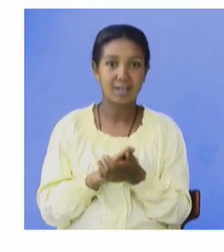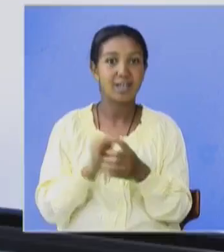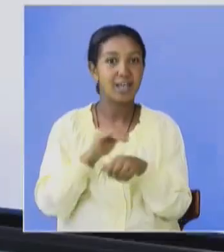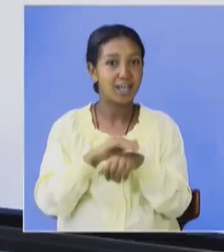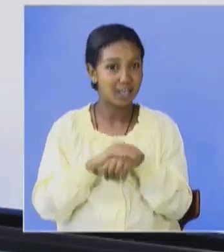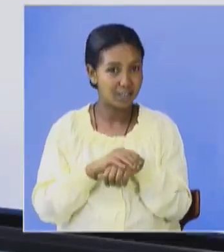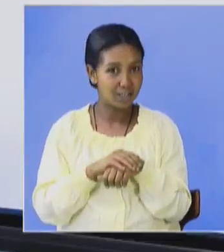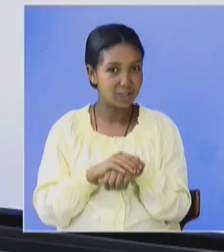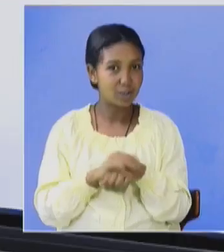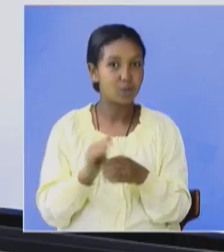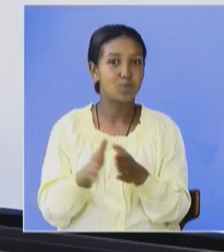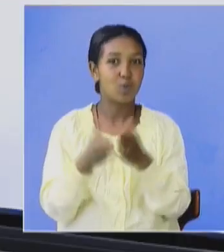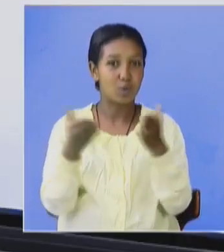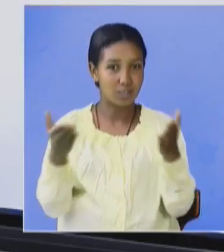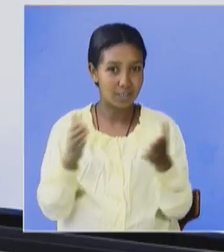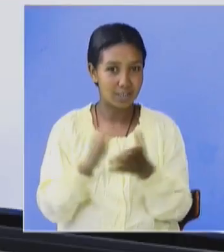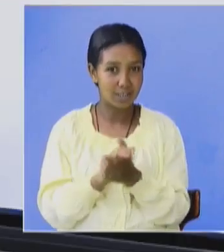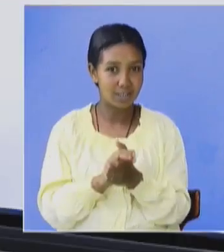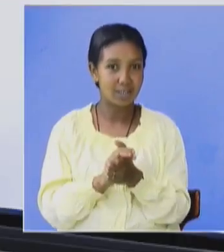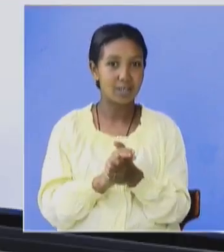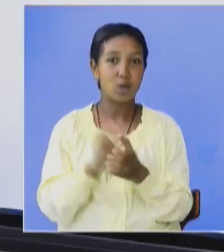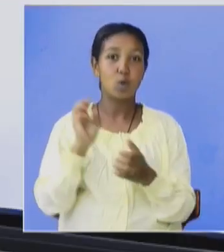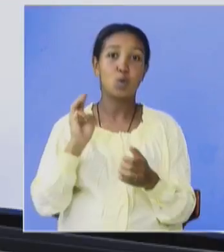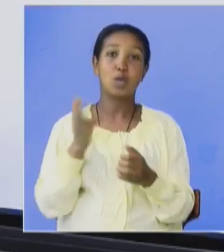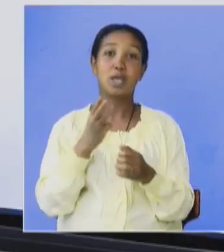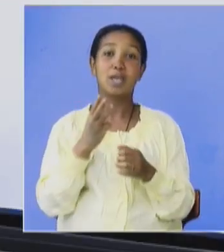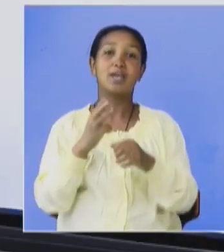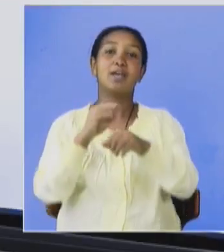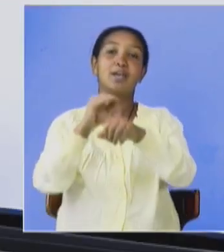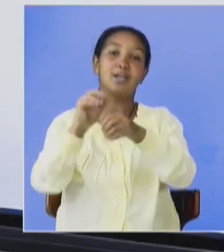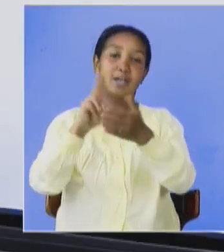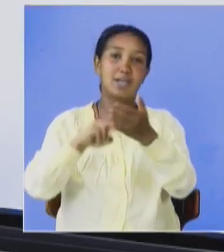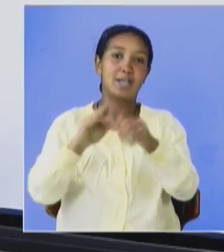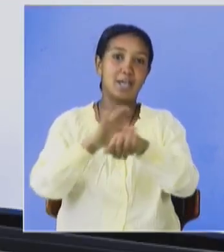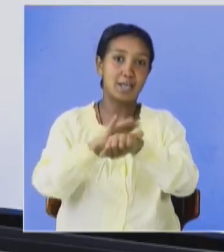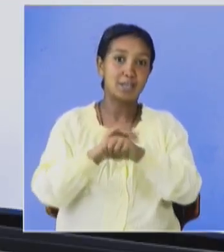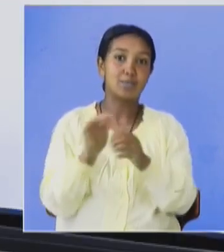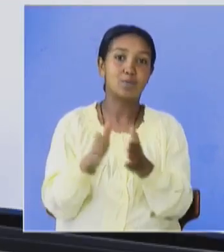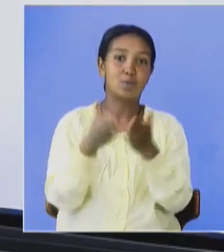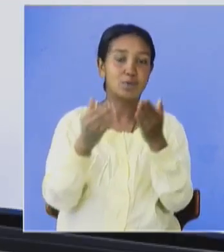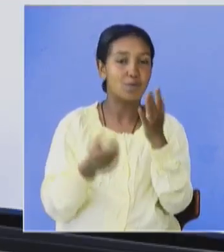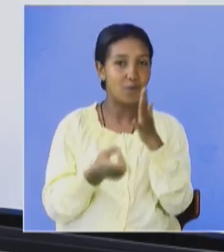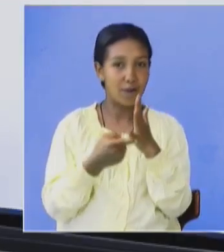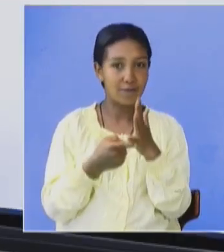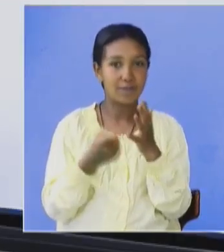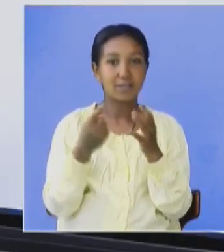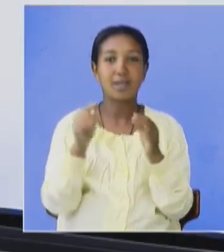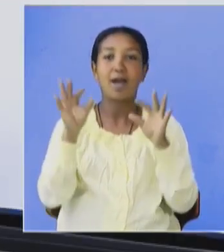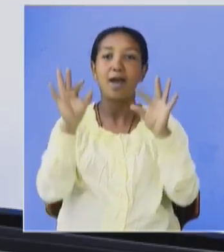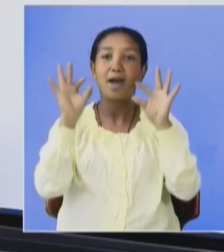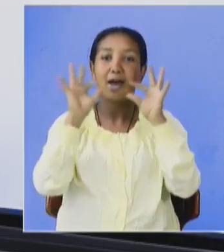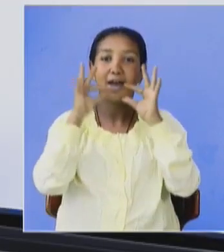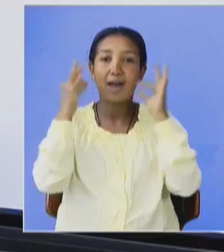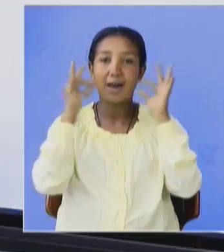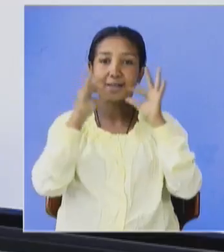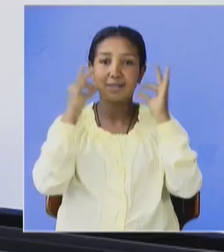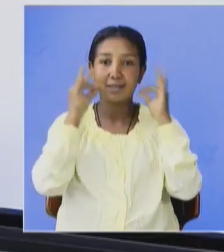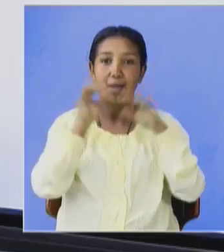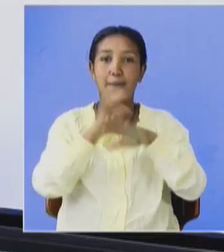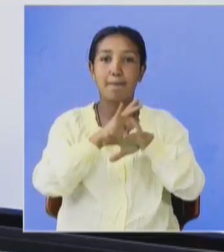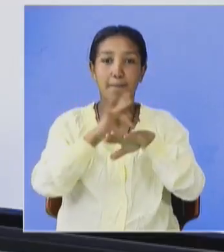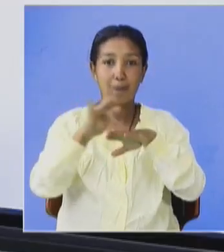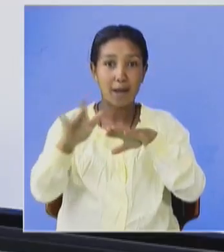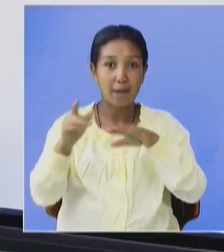English books. We read English books. 5. The cat blank